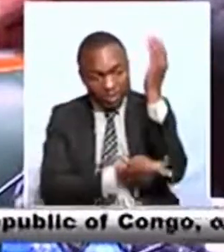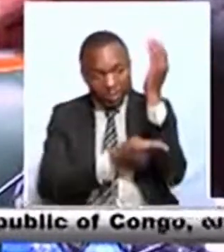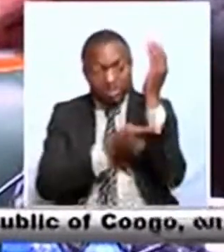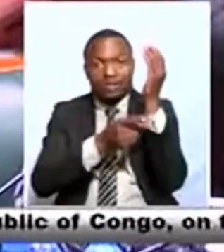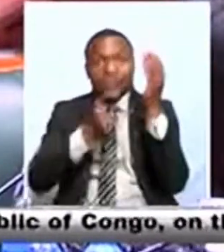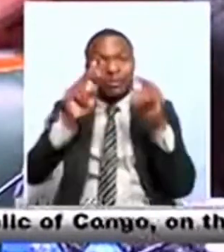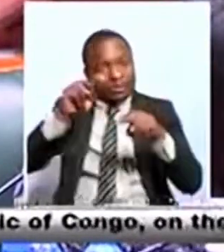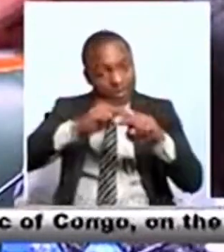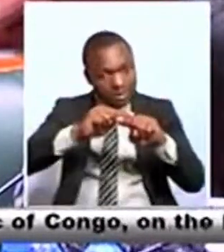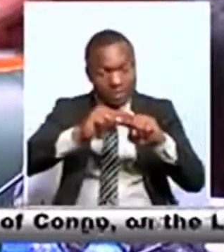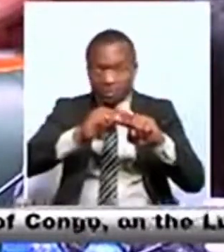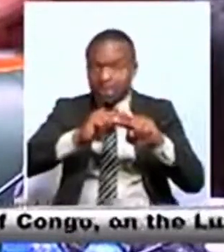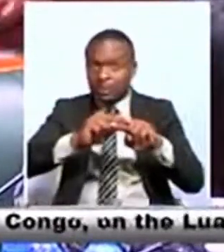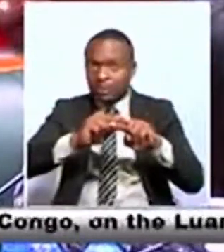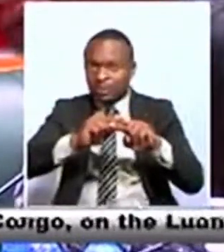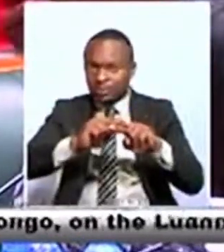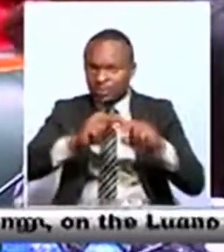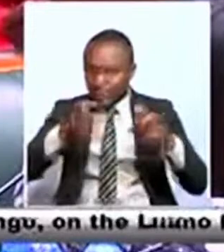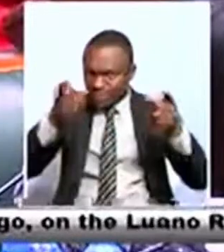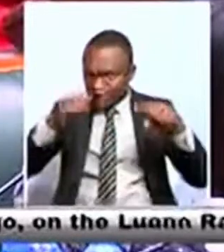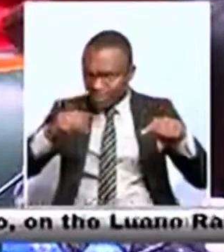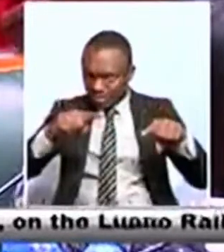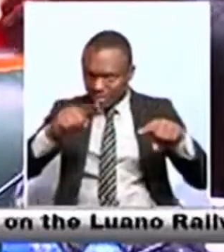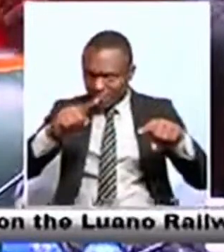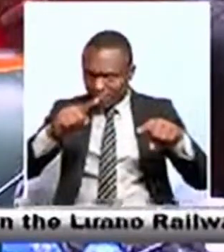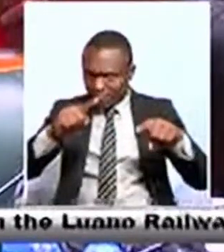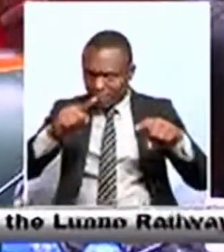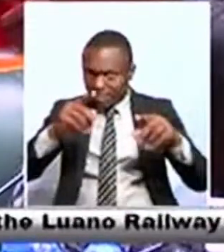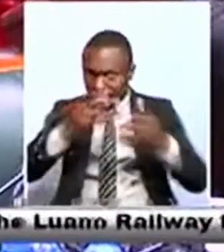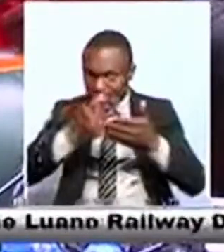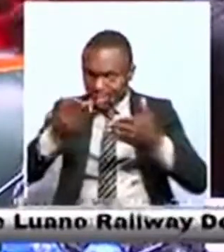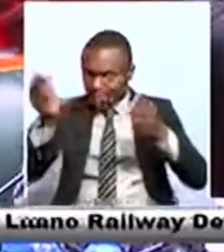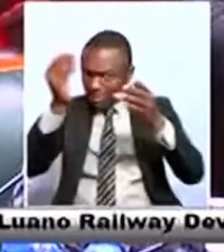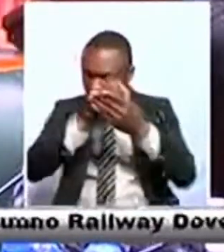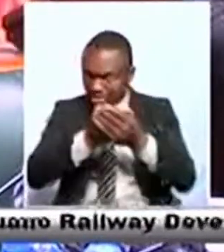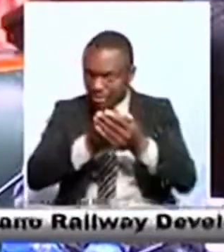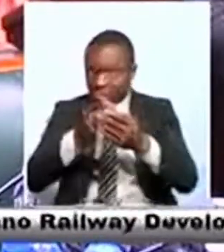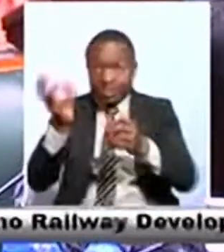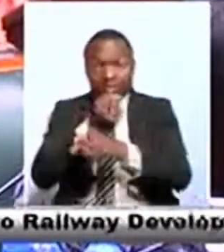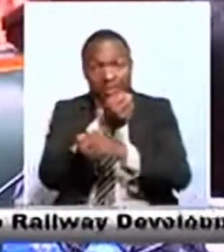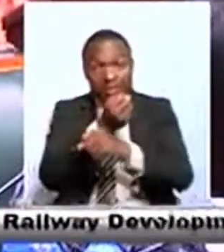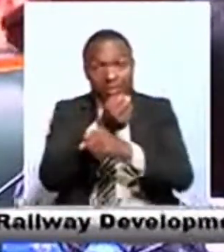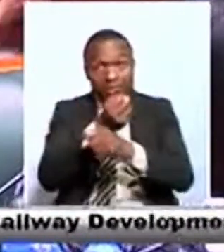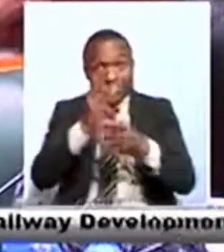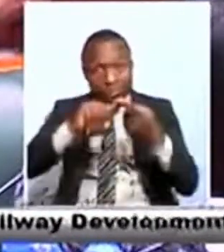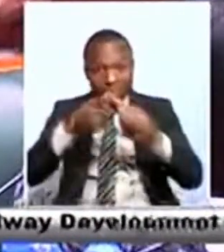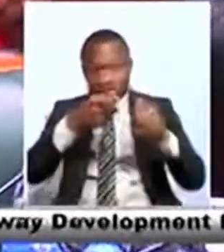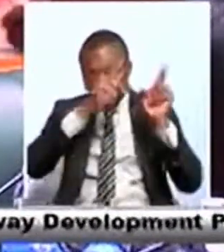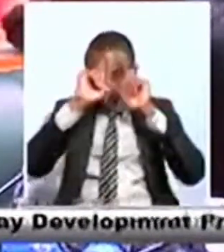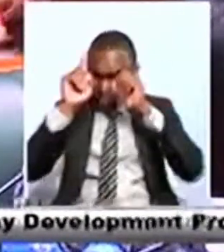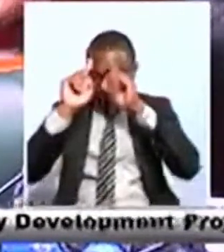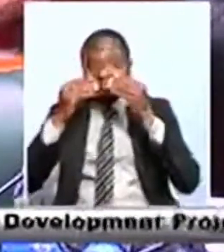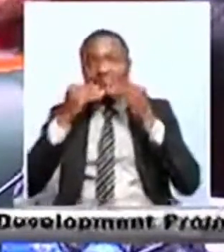line once a buy-in is obtained from our counterparts from DRC. I thank you.